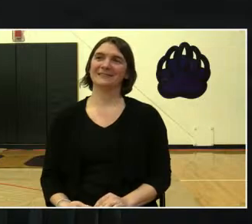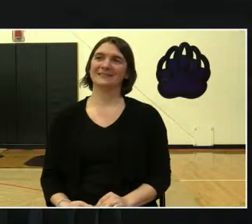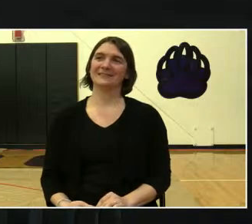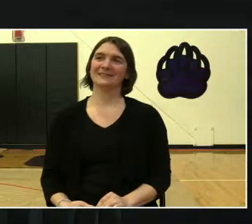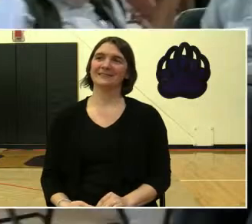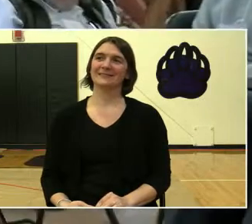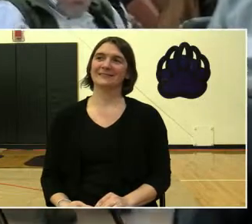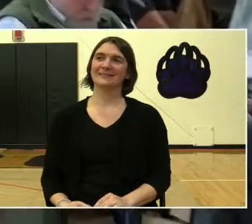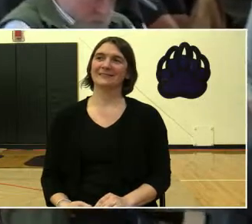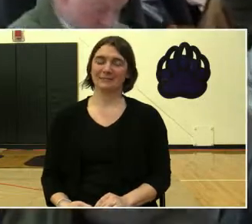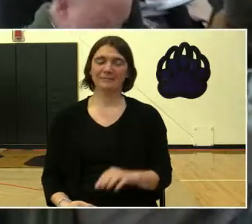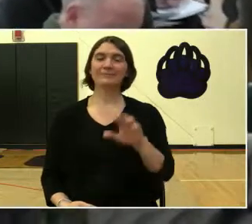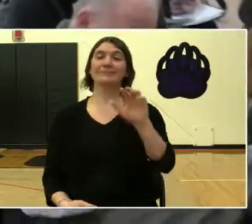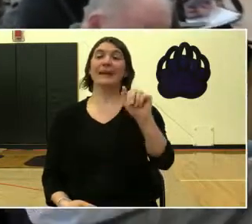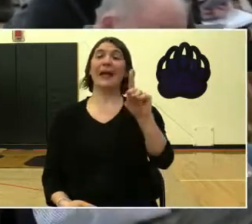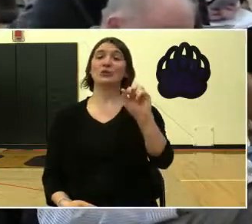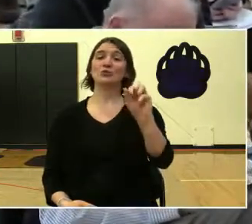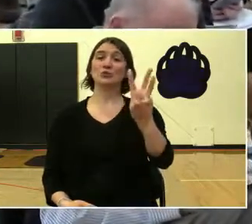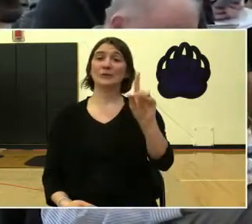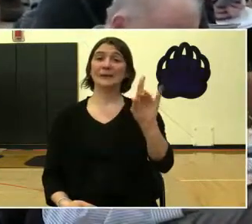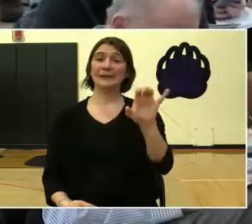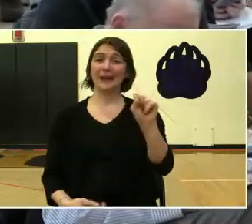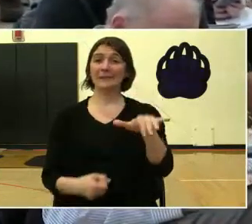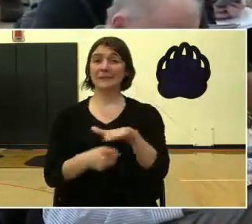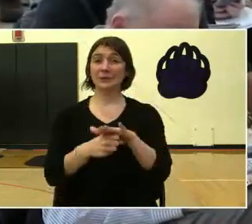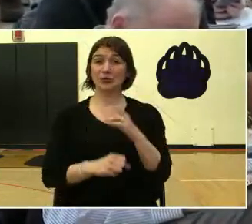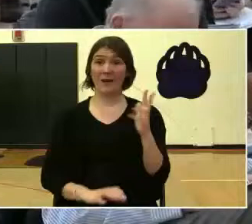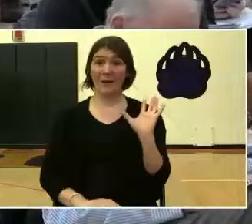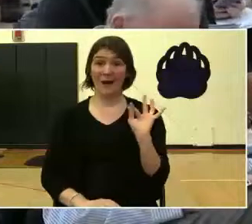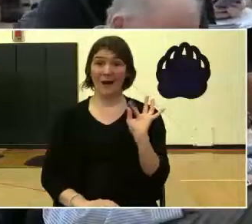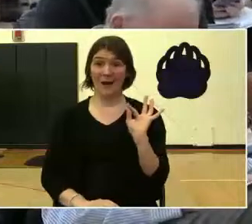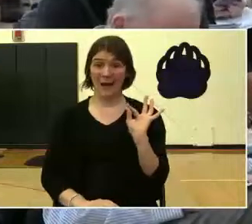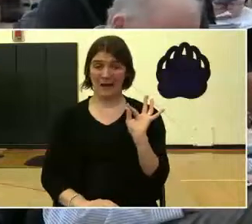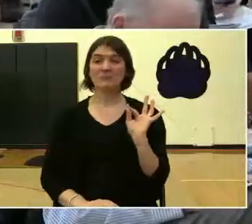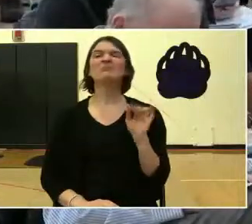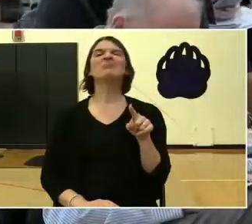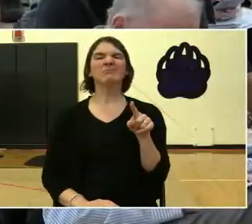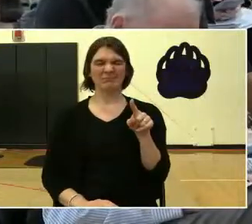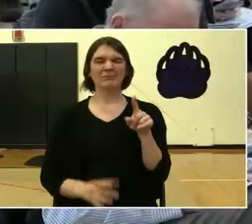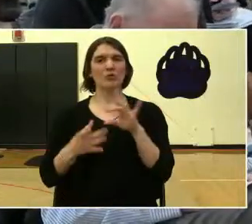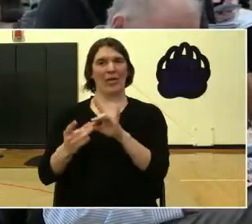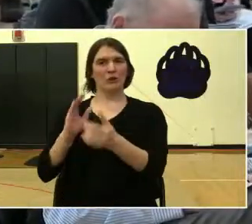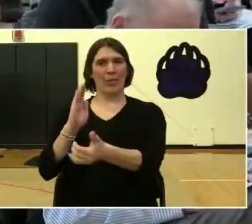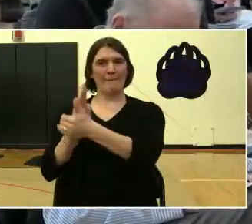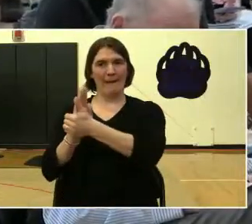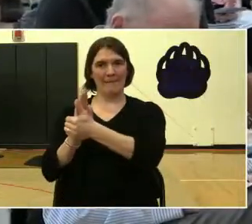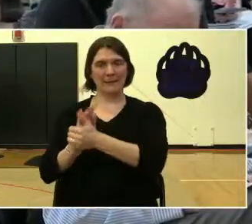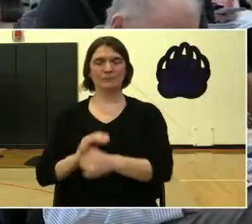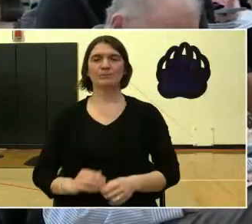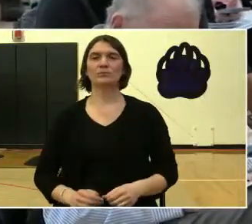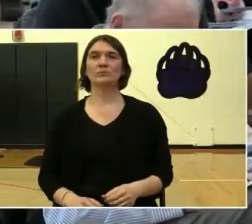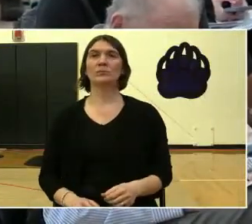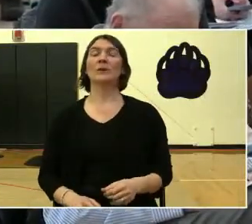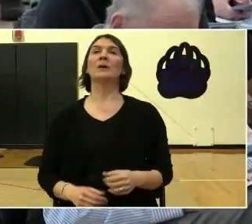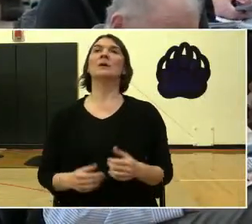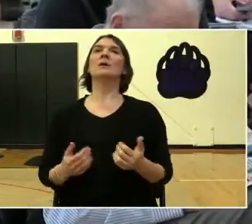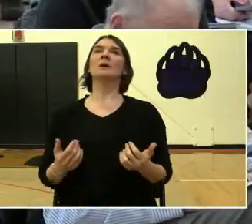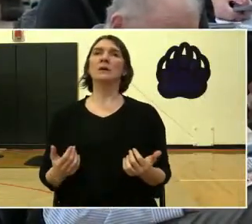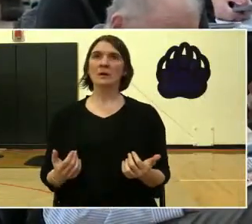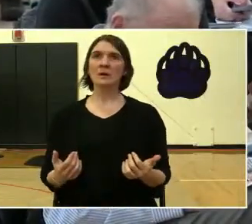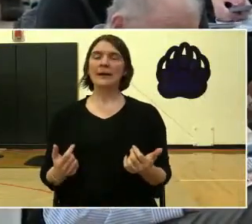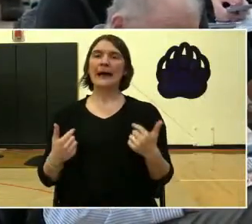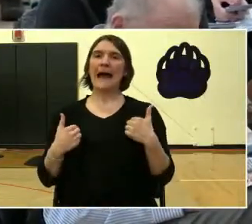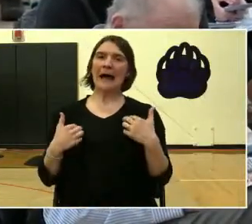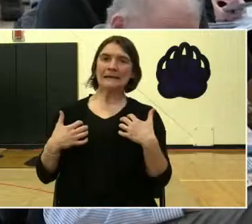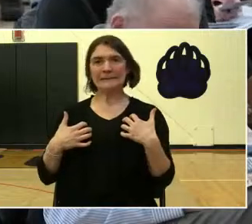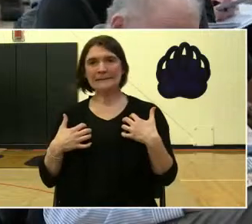Davis Andrew Davis District 9 um yeah this is on the amendment part of what's uh hard for